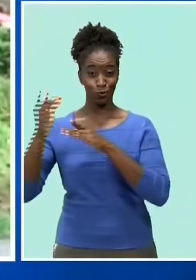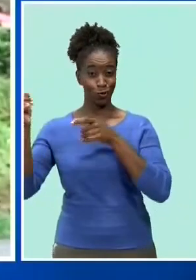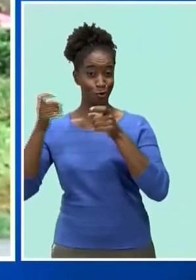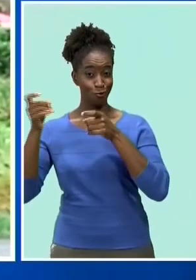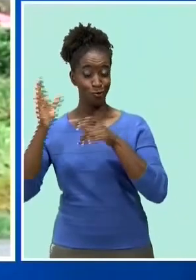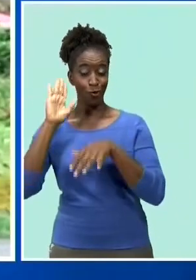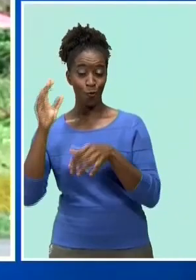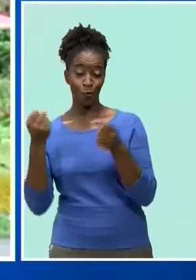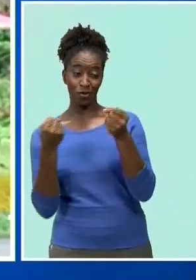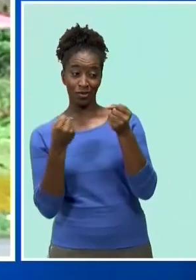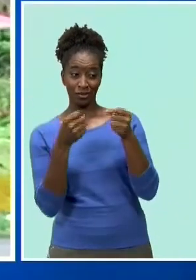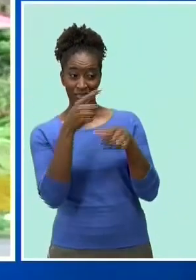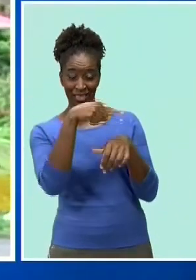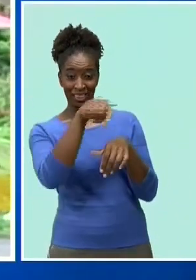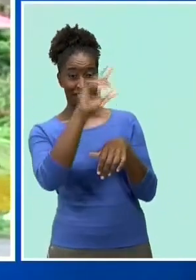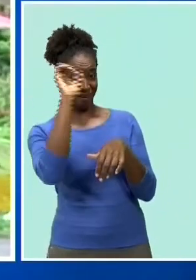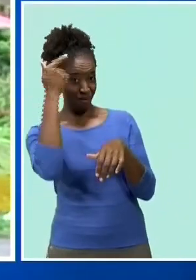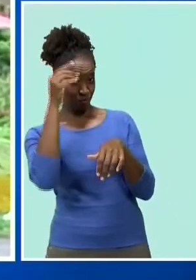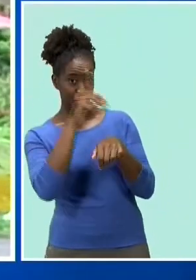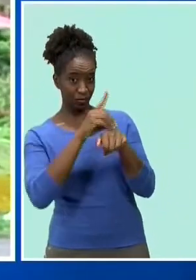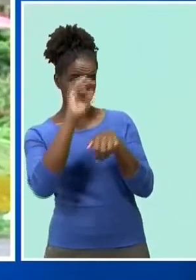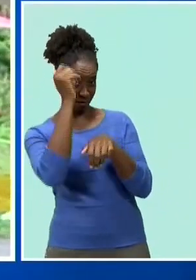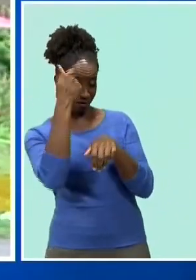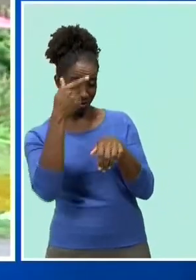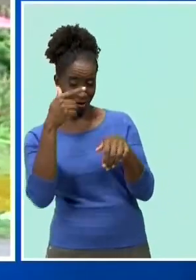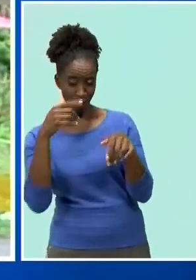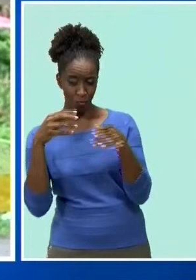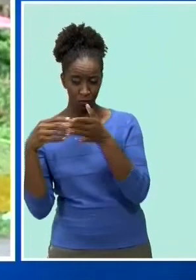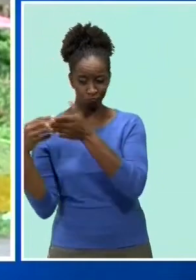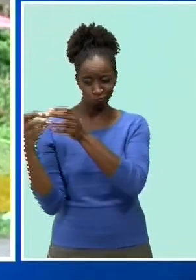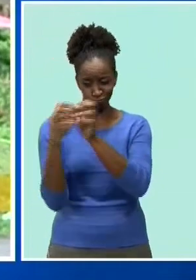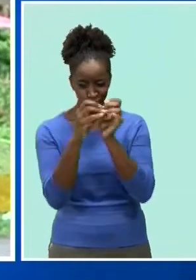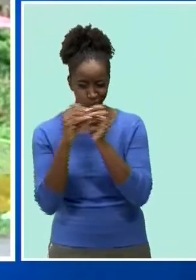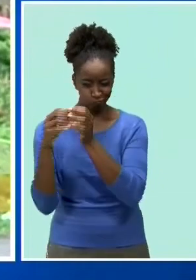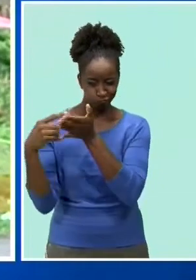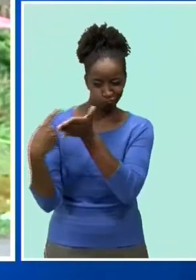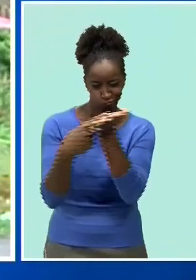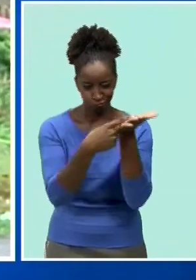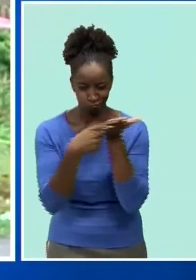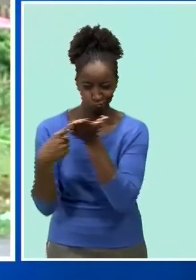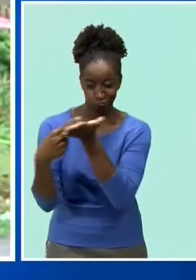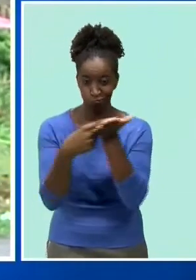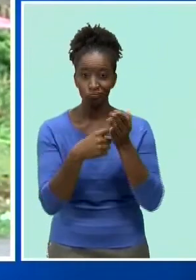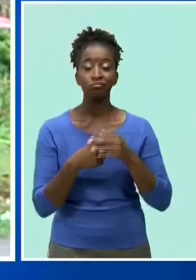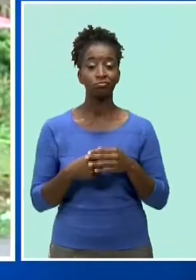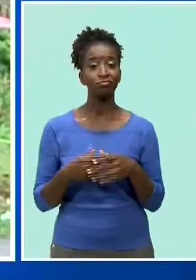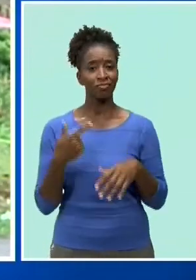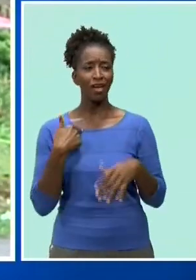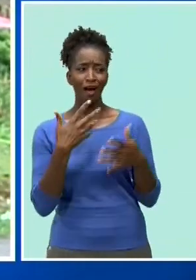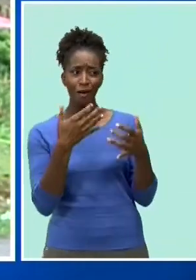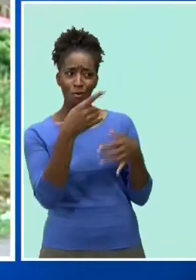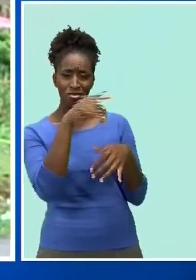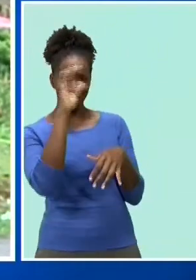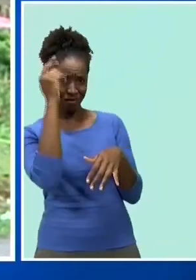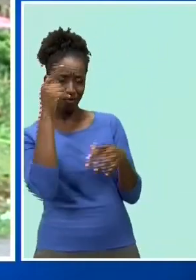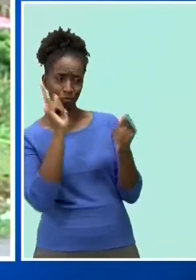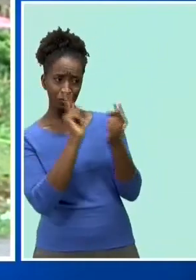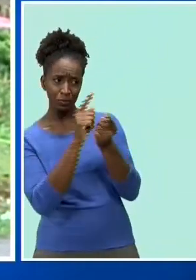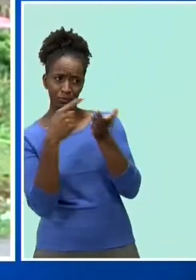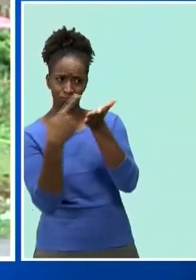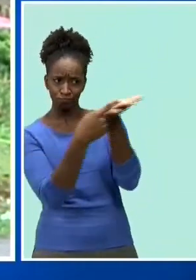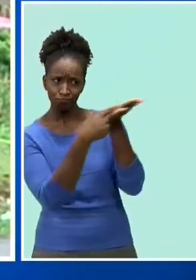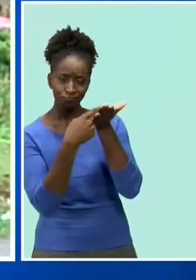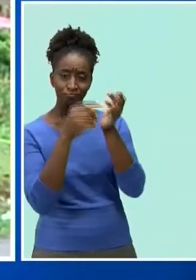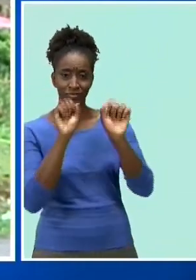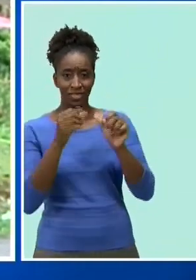like to be working with central government to improve our Kalinago community, because when